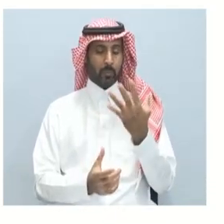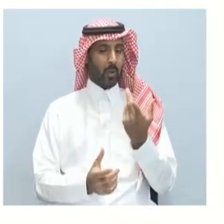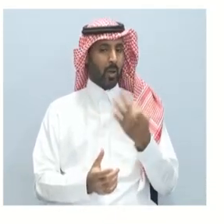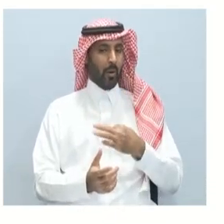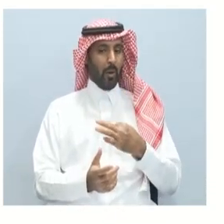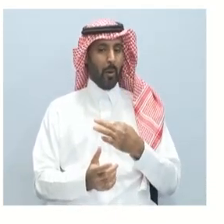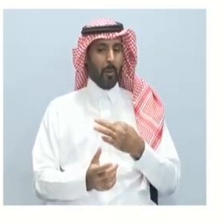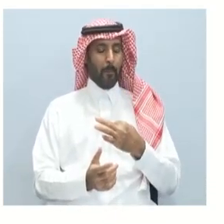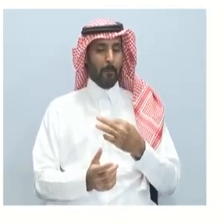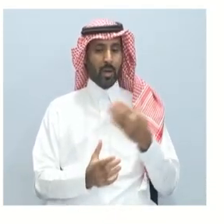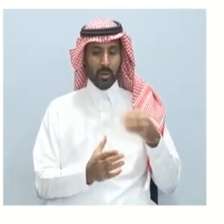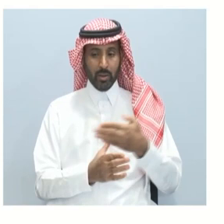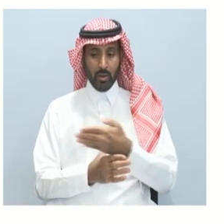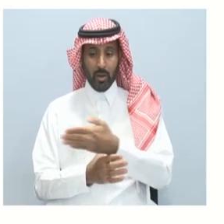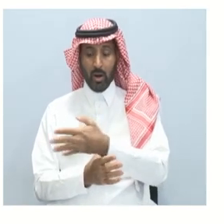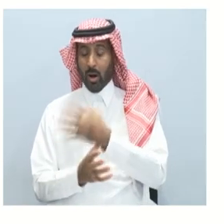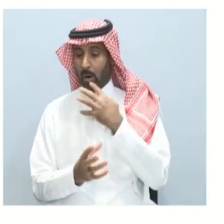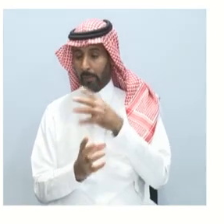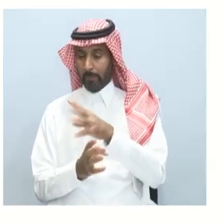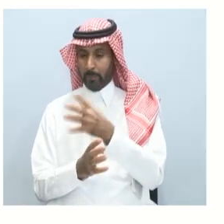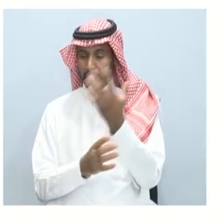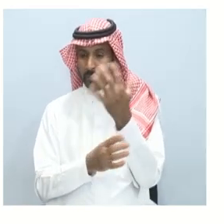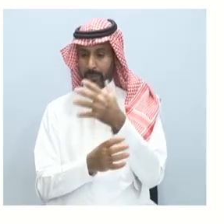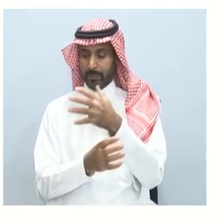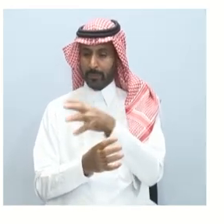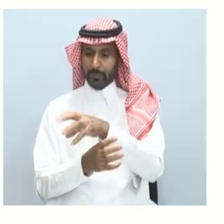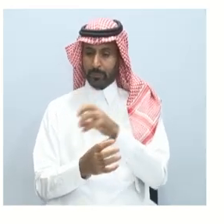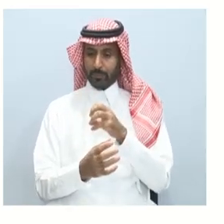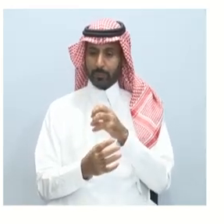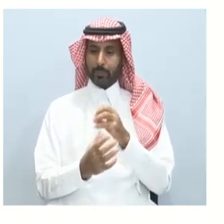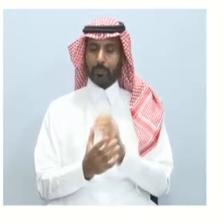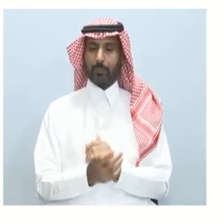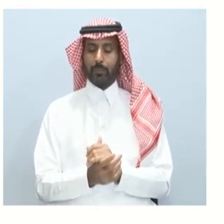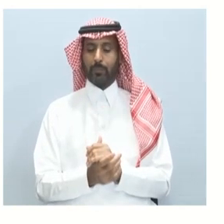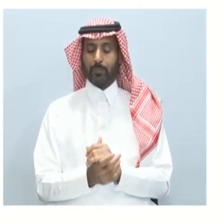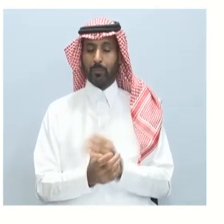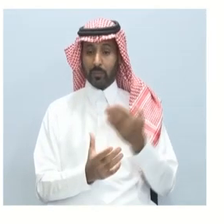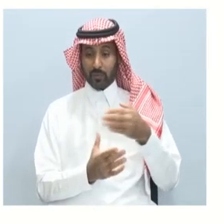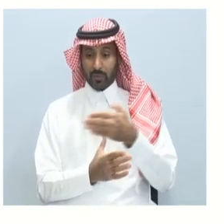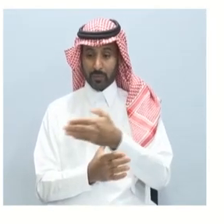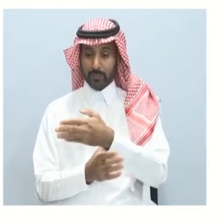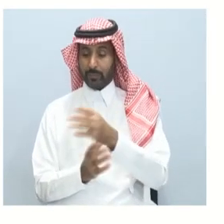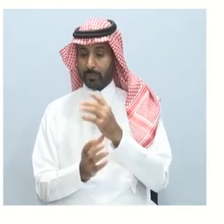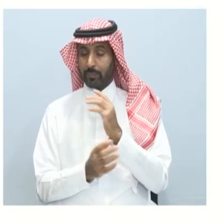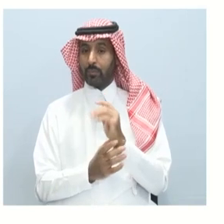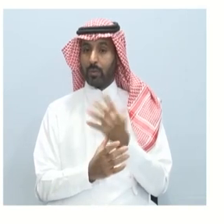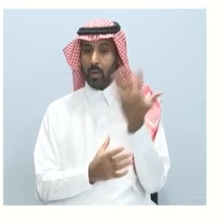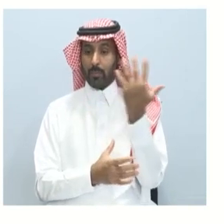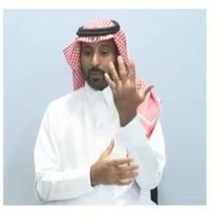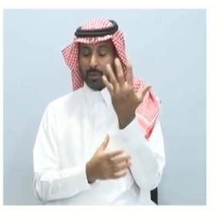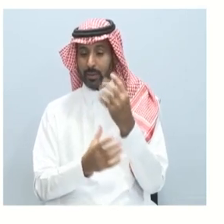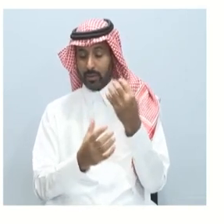benefits do the clamfish and anemone offer each other? So there has to be also benefits, which makes them a symbiotic team